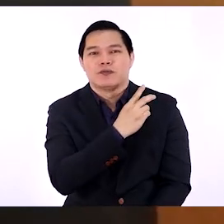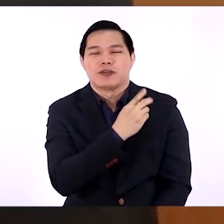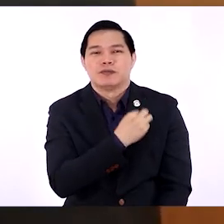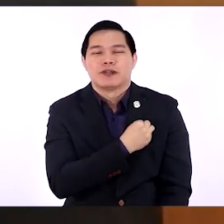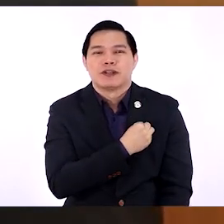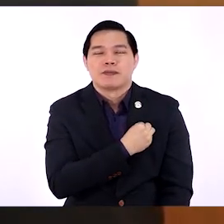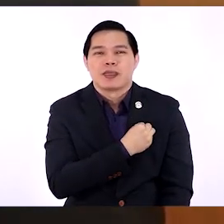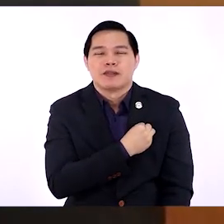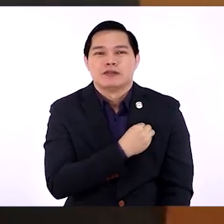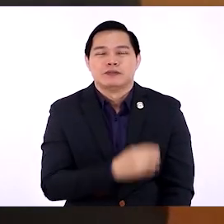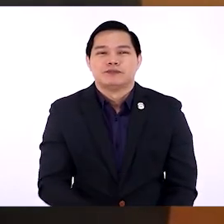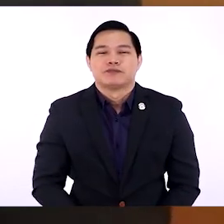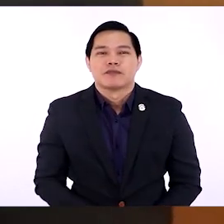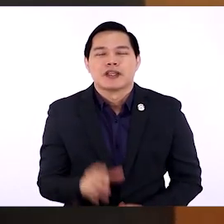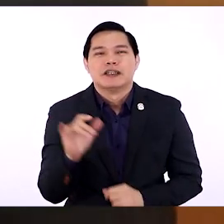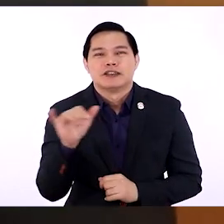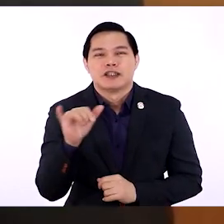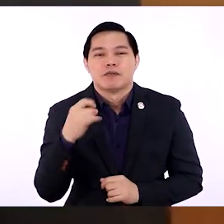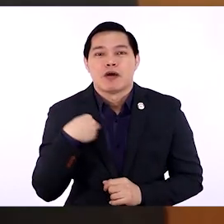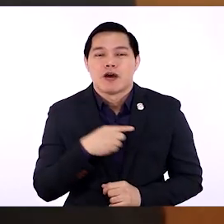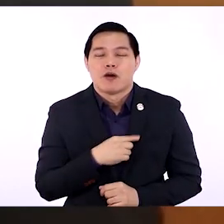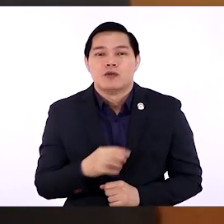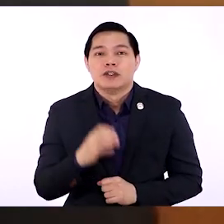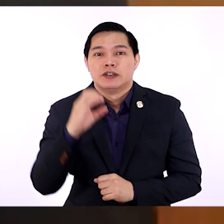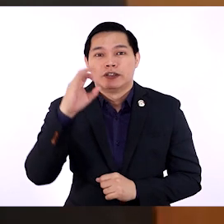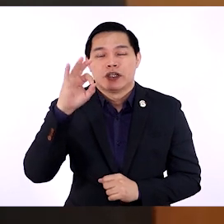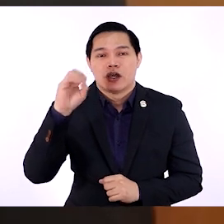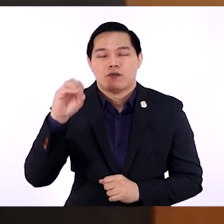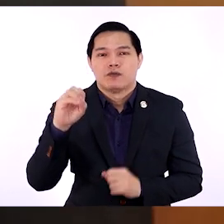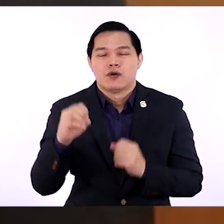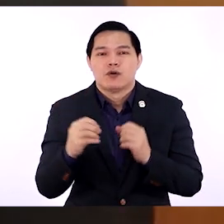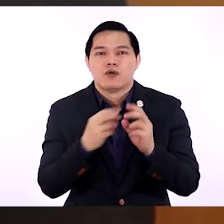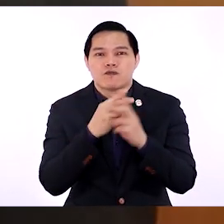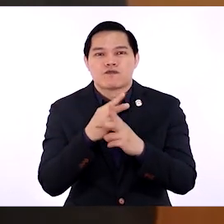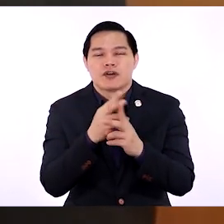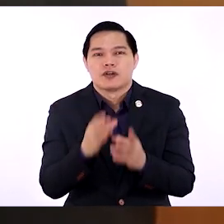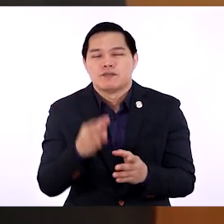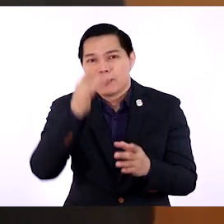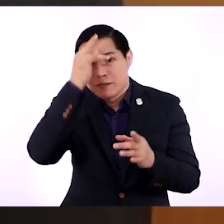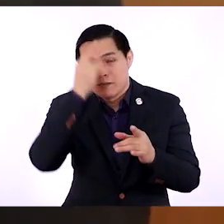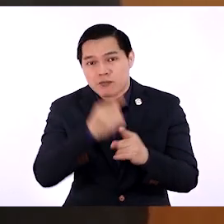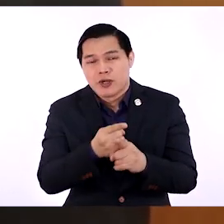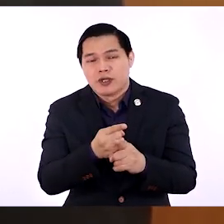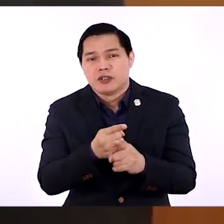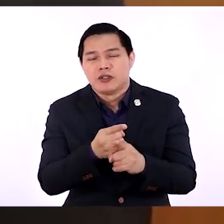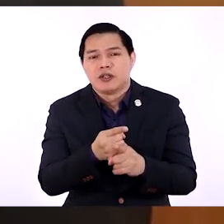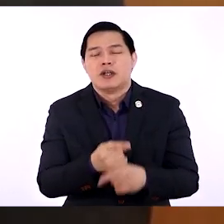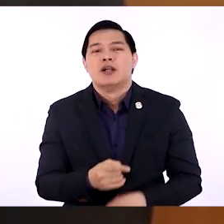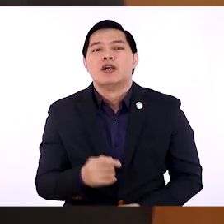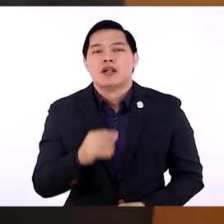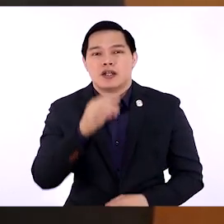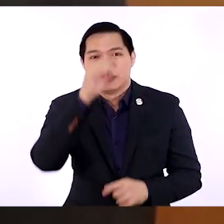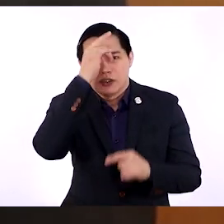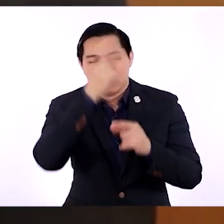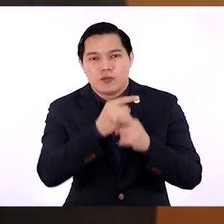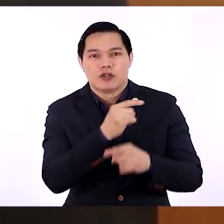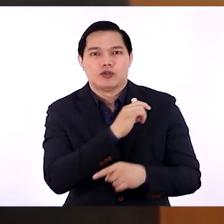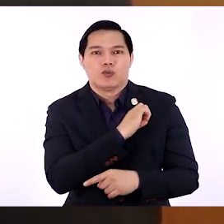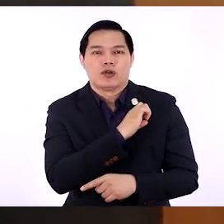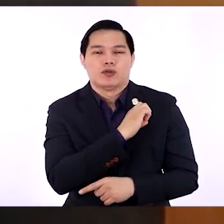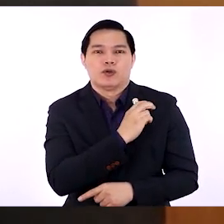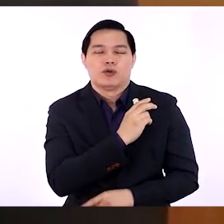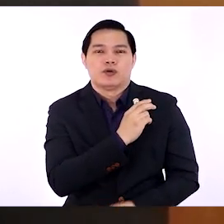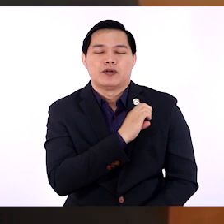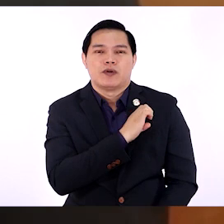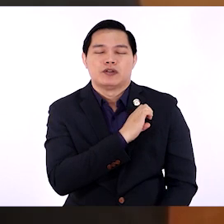Manalo, and also our CFO coordinator, Brother Angelo Manalo, for their